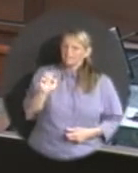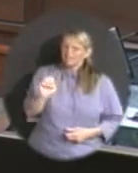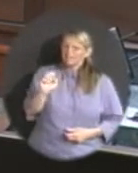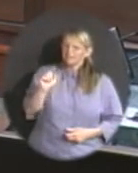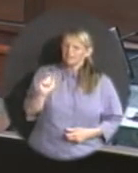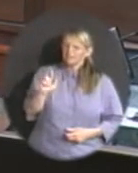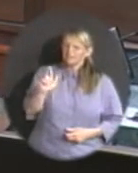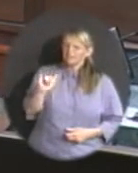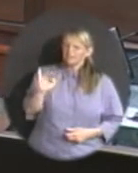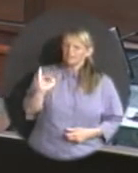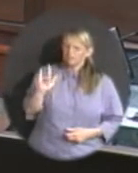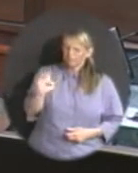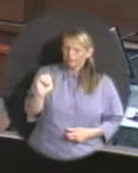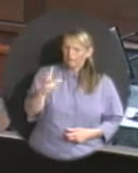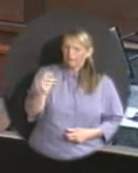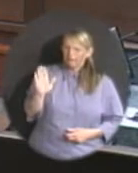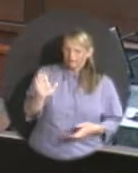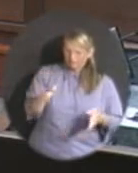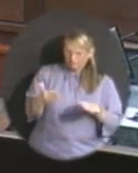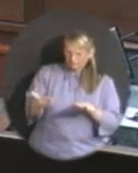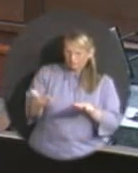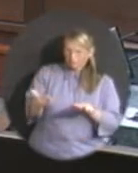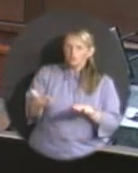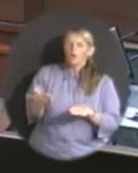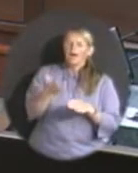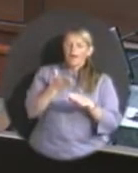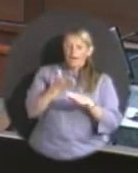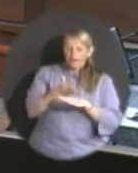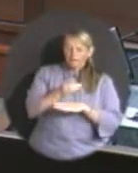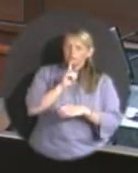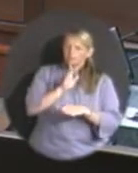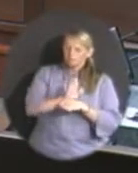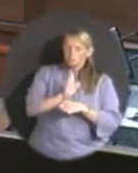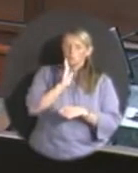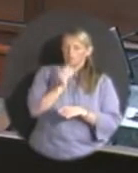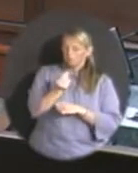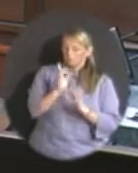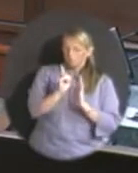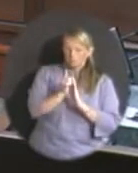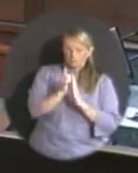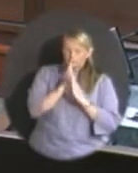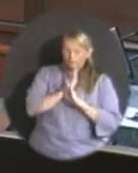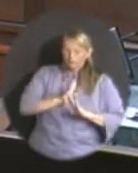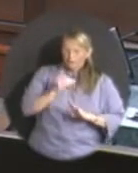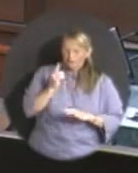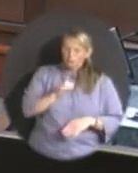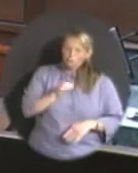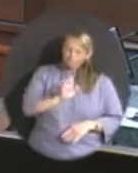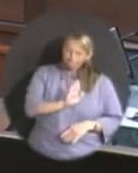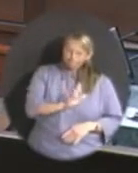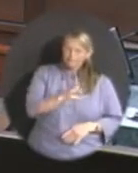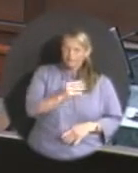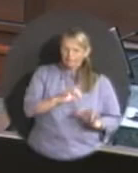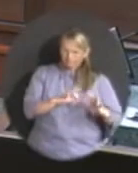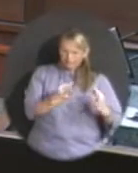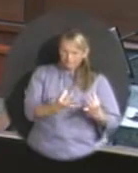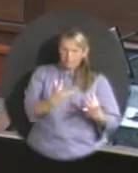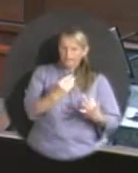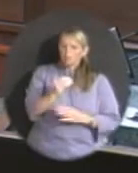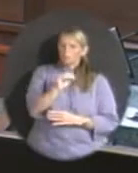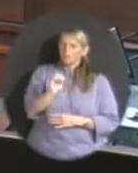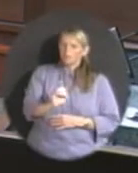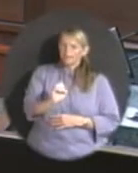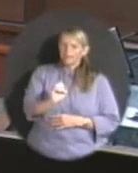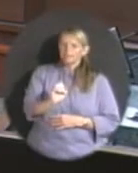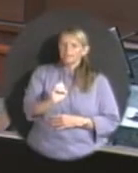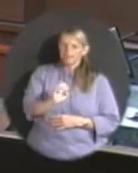passing. So I'd like to offer just a few moments of silence after the Pledge of Allegiance for him and for his family and for the Olathe East community as a whole. Thank you.